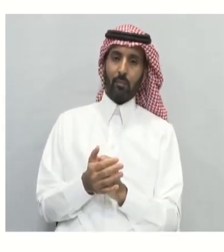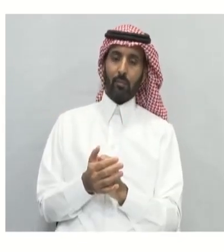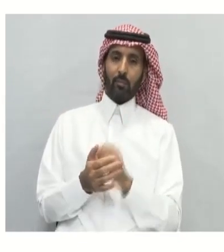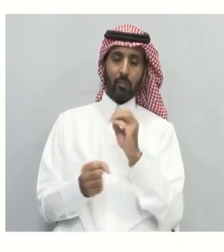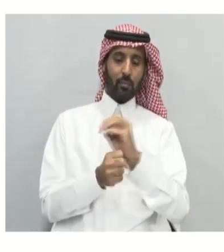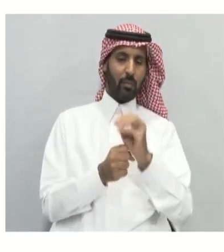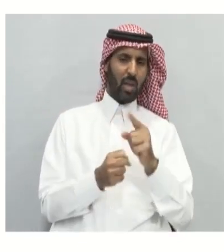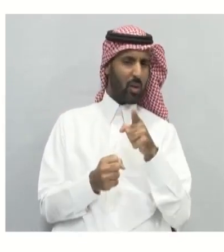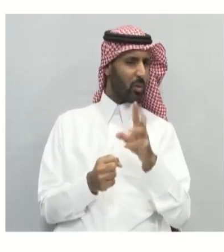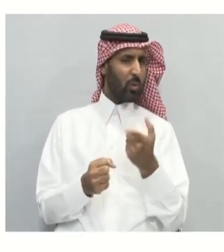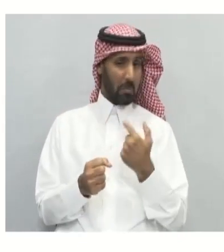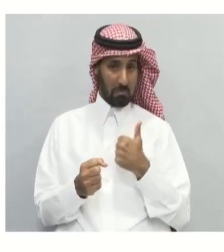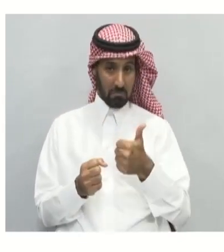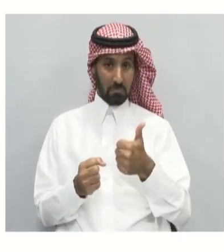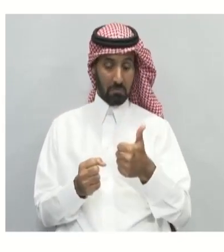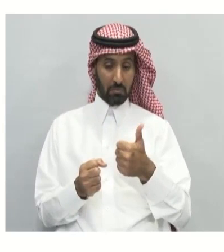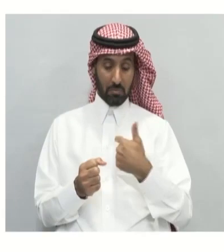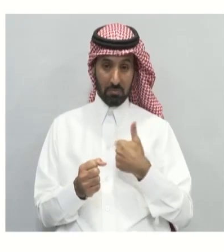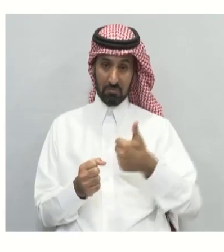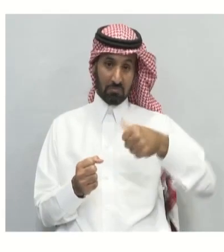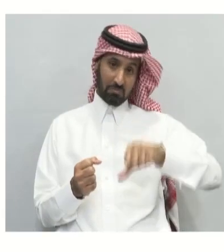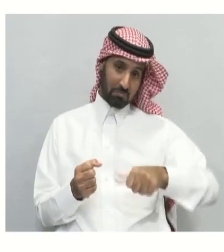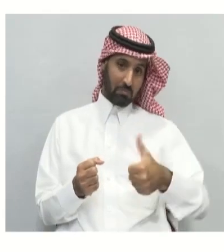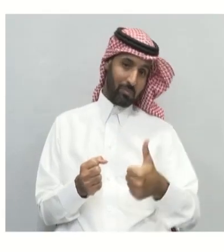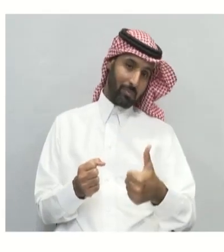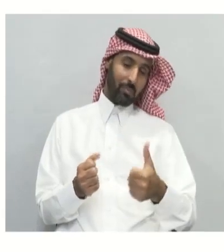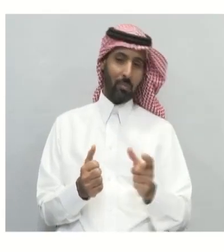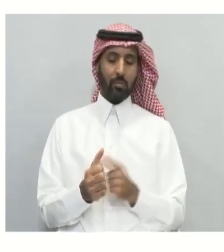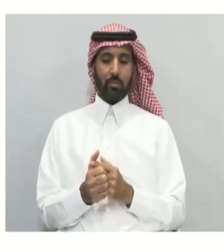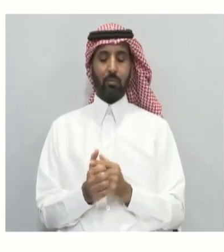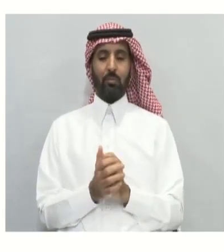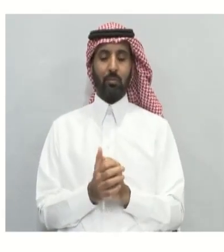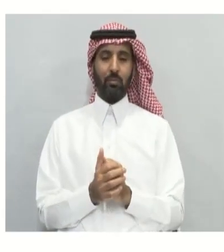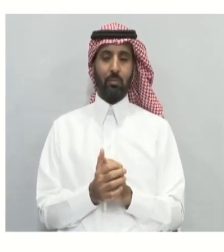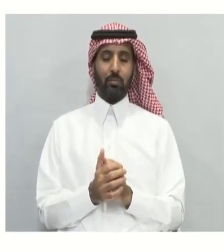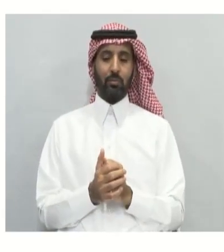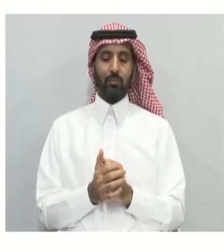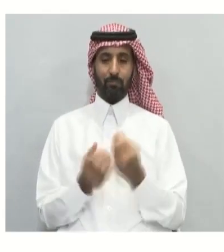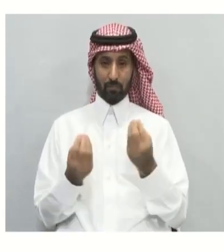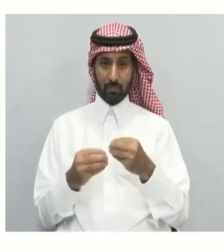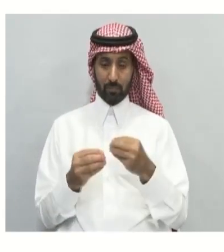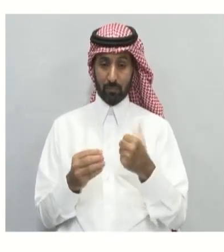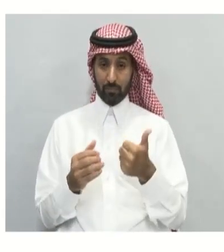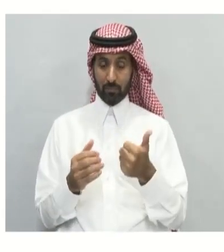ask yourself, am I doing great, good, okay, or my work needs to